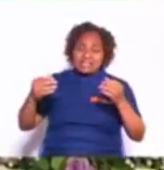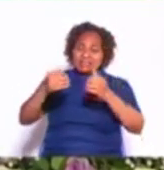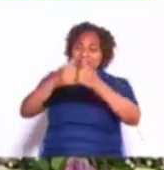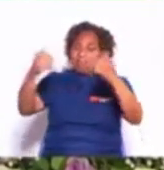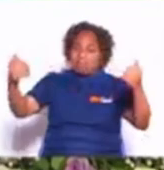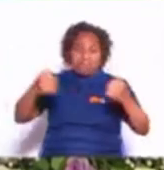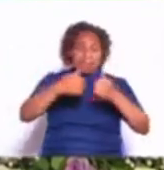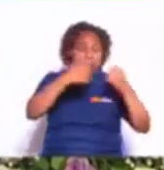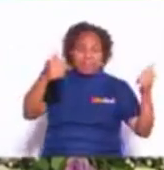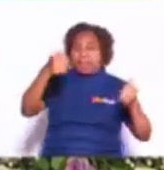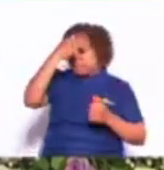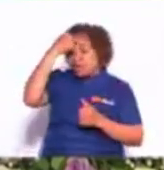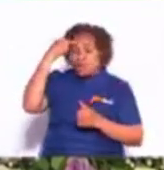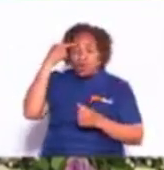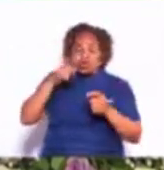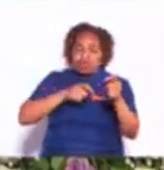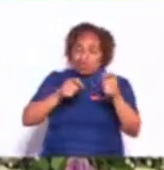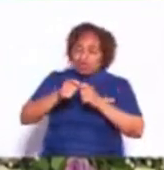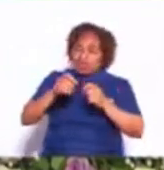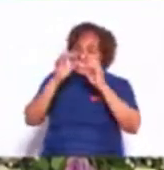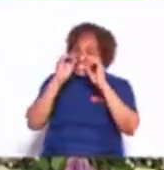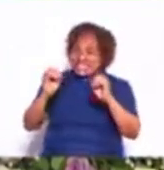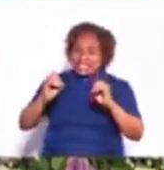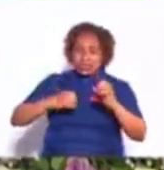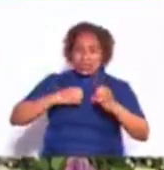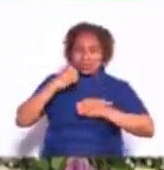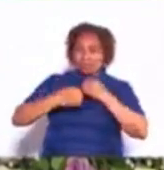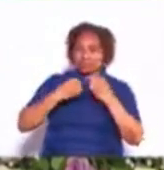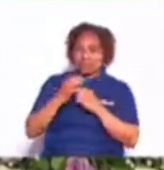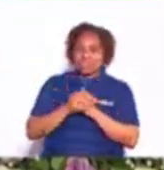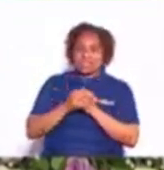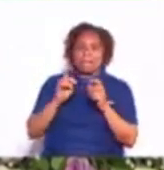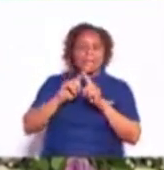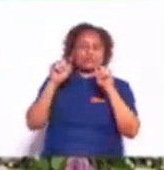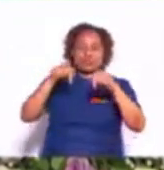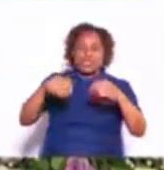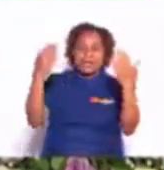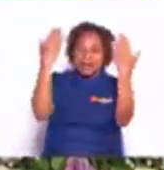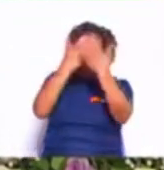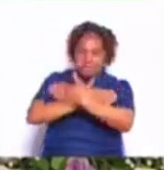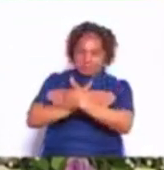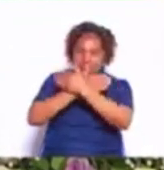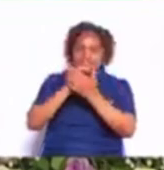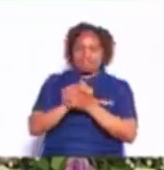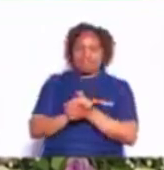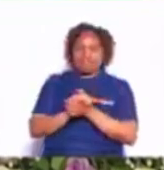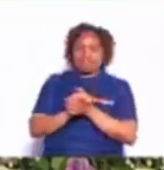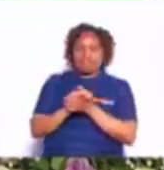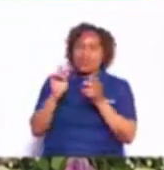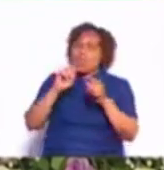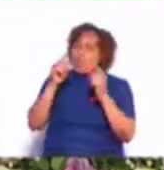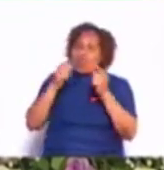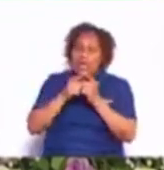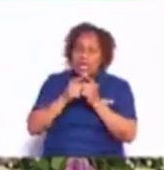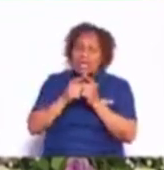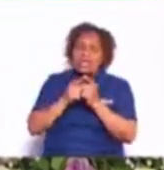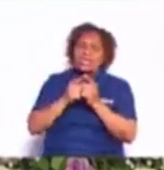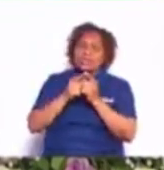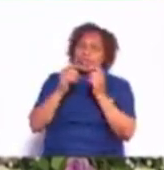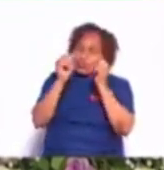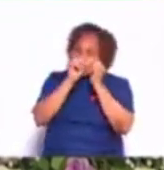of uncontrolled emotions. But tonight, when we are with